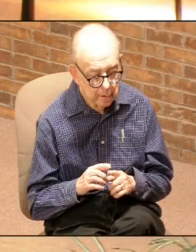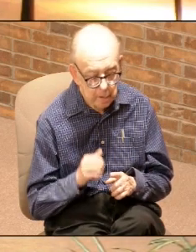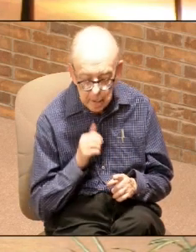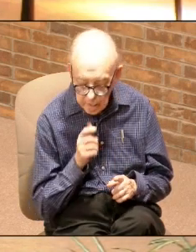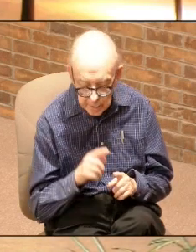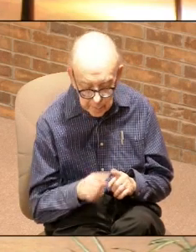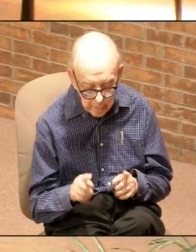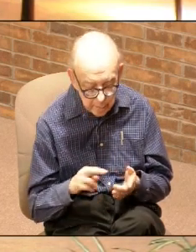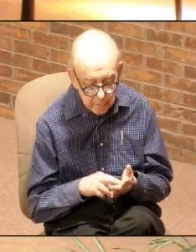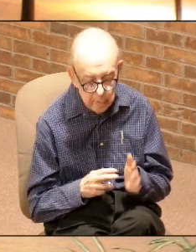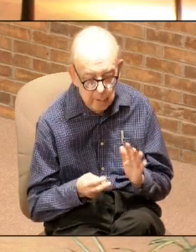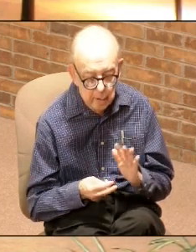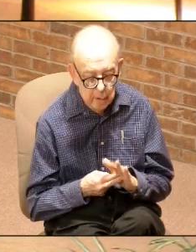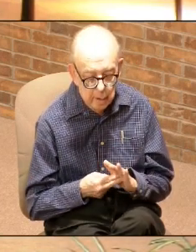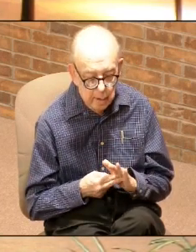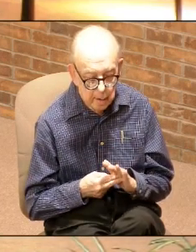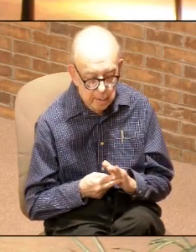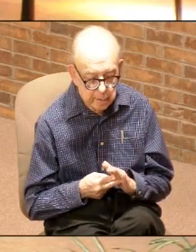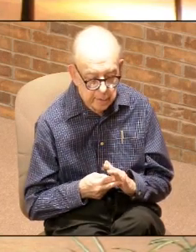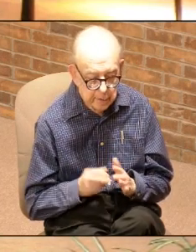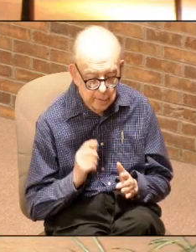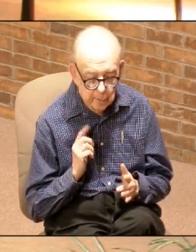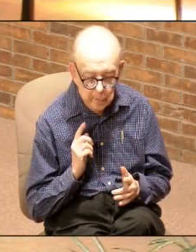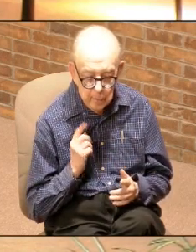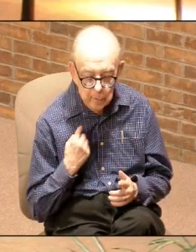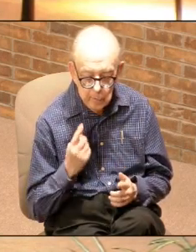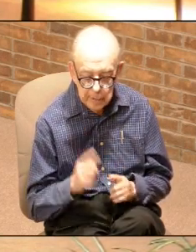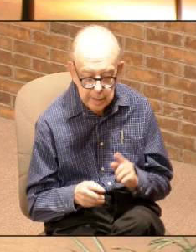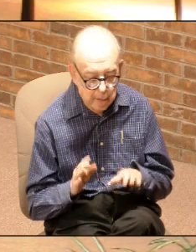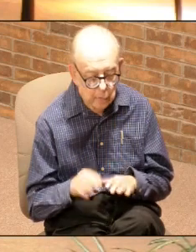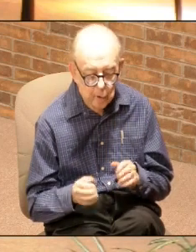doesn't mean that we cannot walk together.